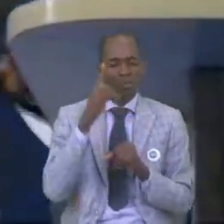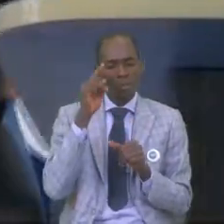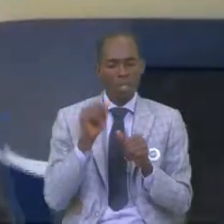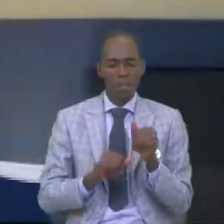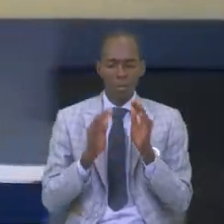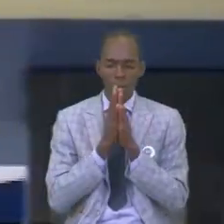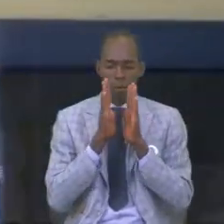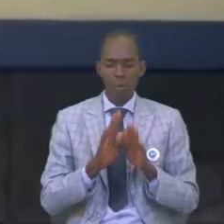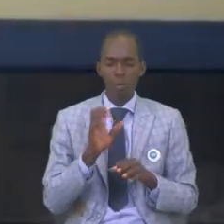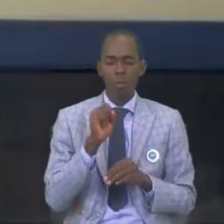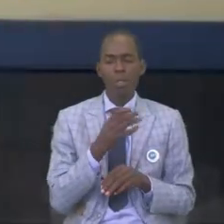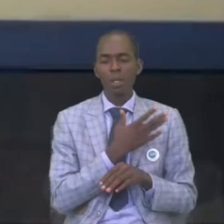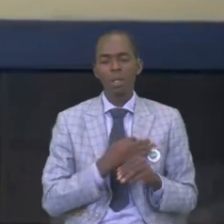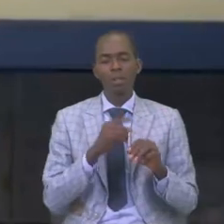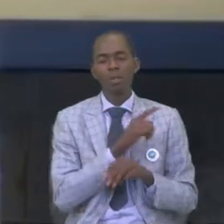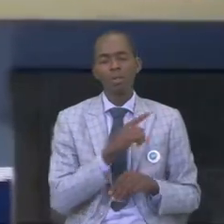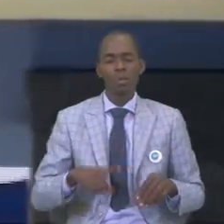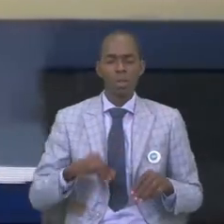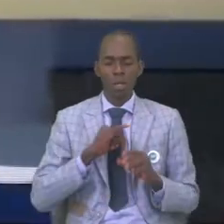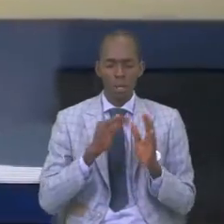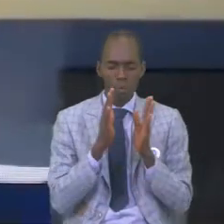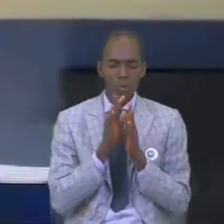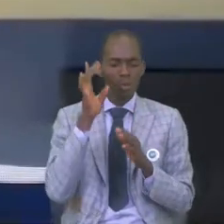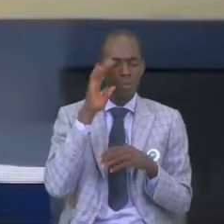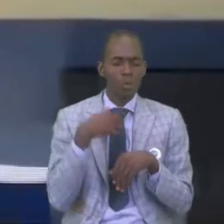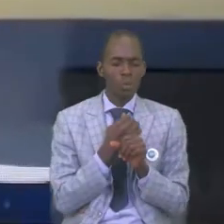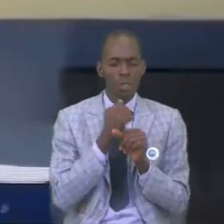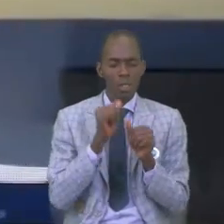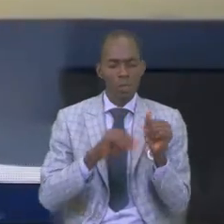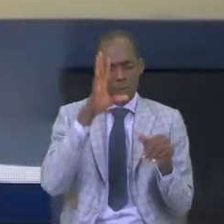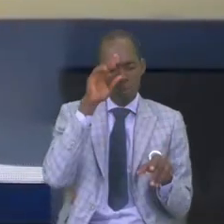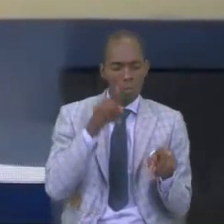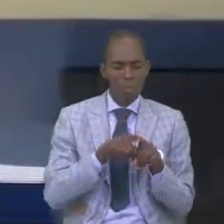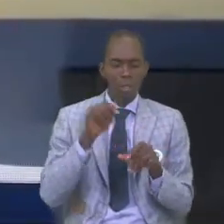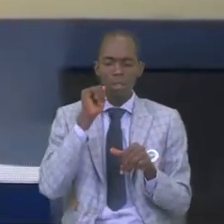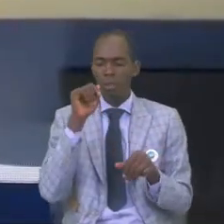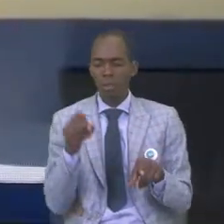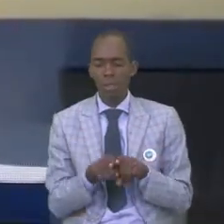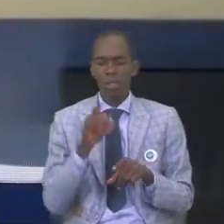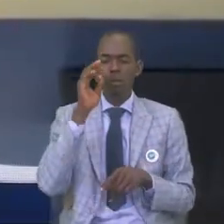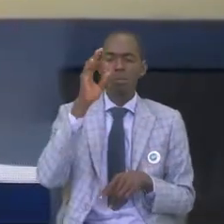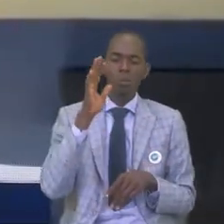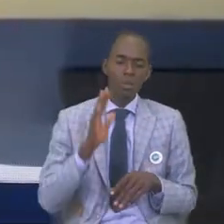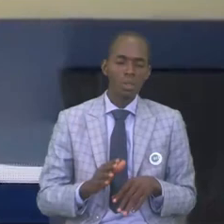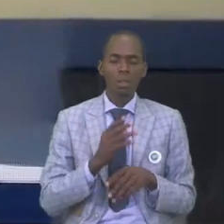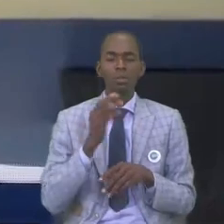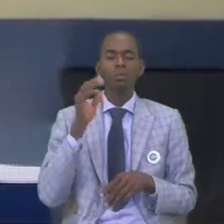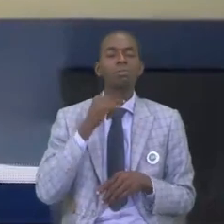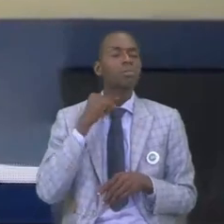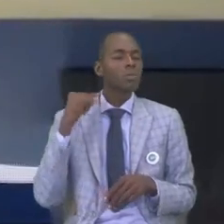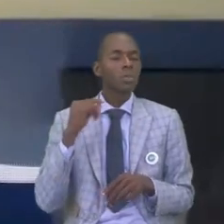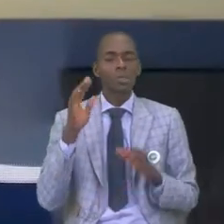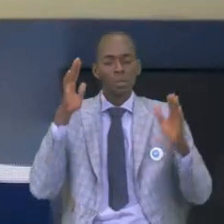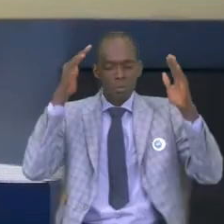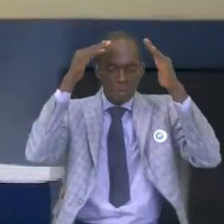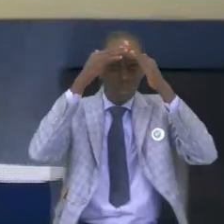prayer. And Lord, I pray, you make every brother, every sister, every preacher, every pastor, every bishop,